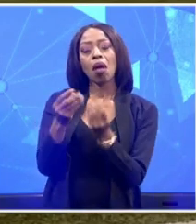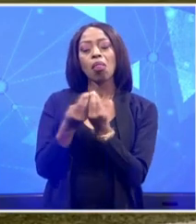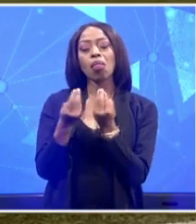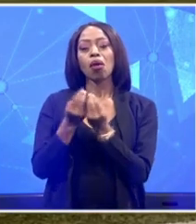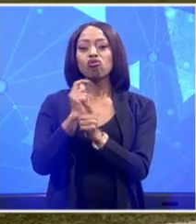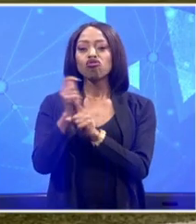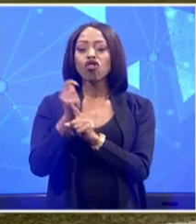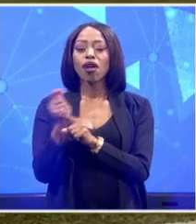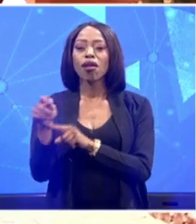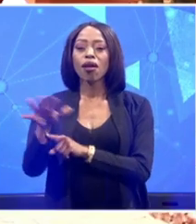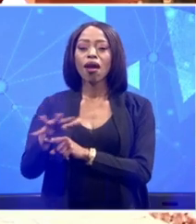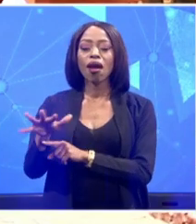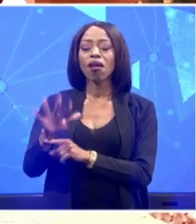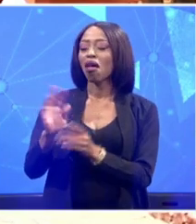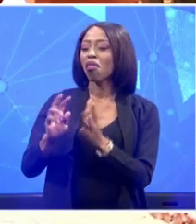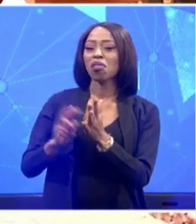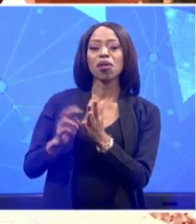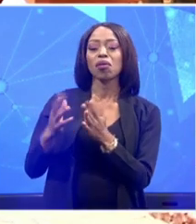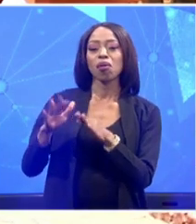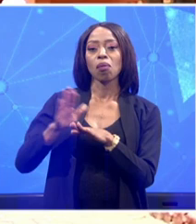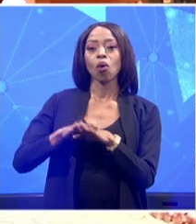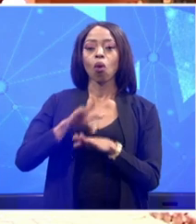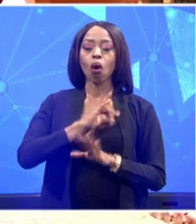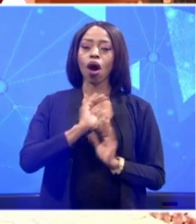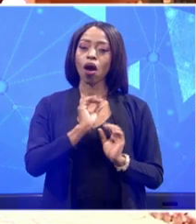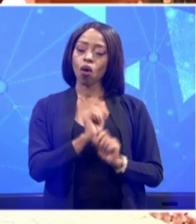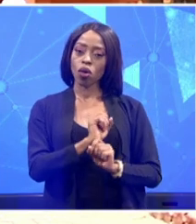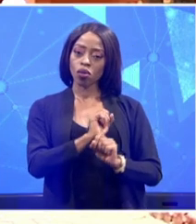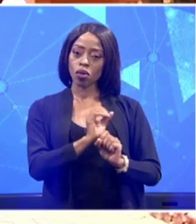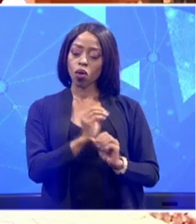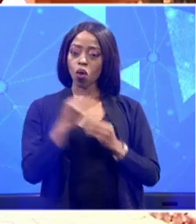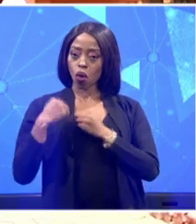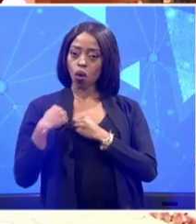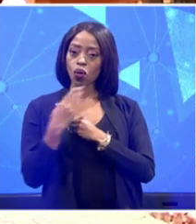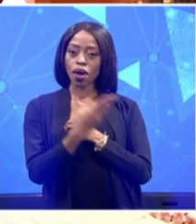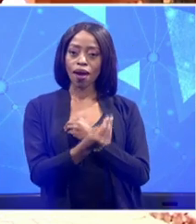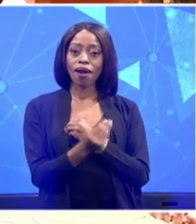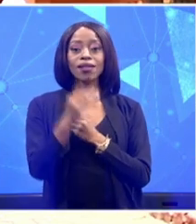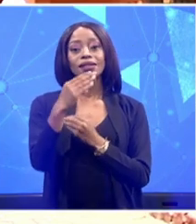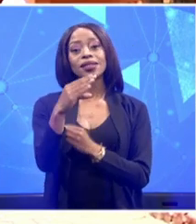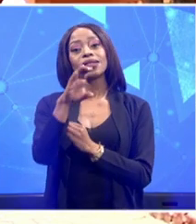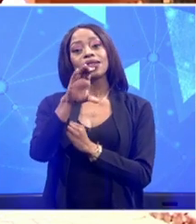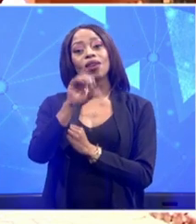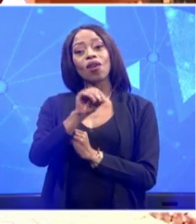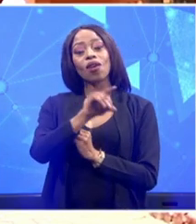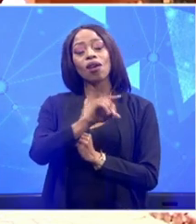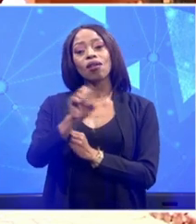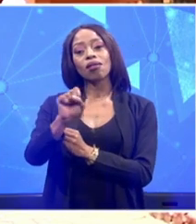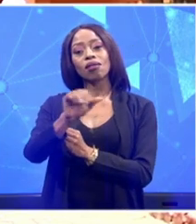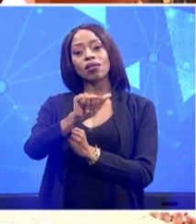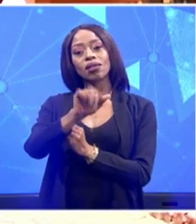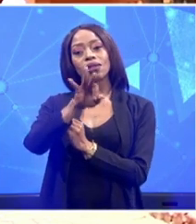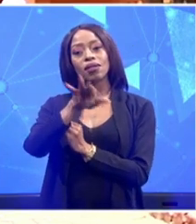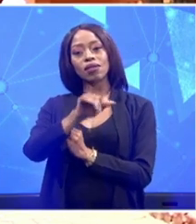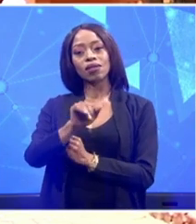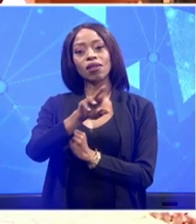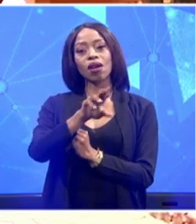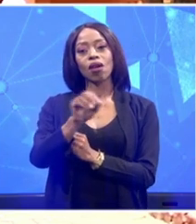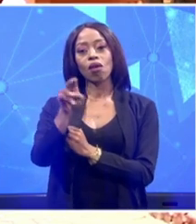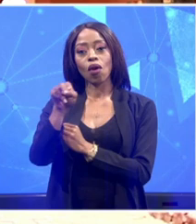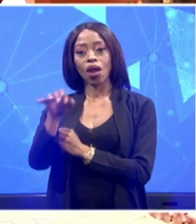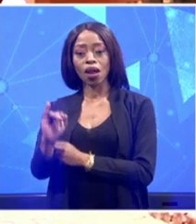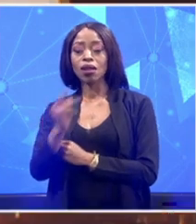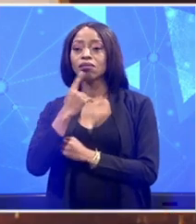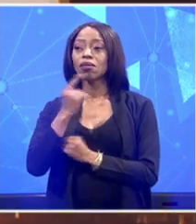other training fields for each team. According to SAFA's chief financial officer, Groni Hluyo, most